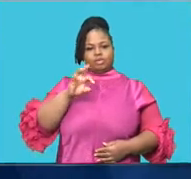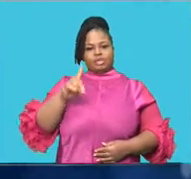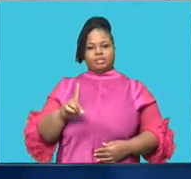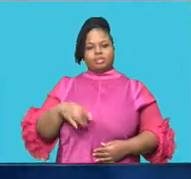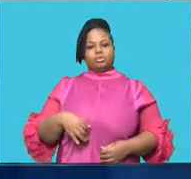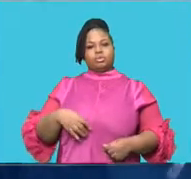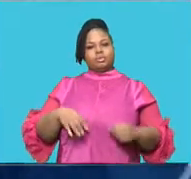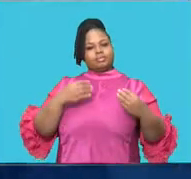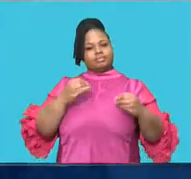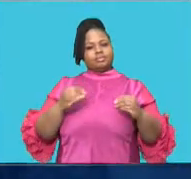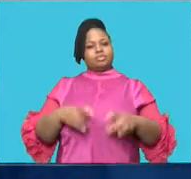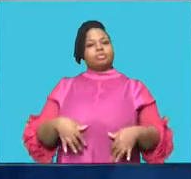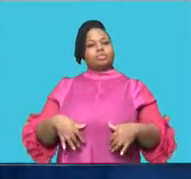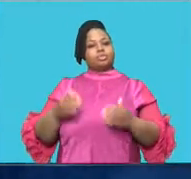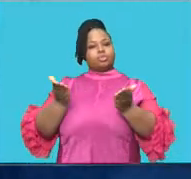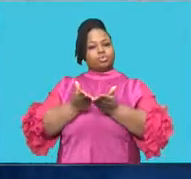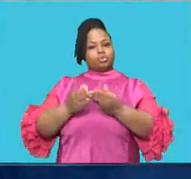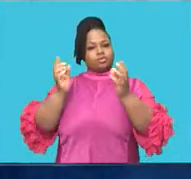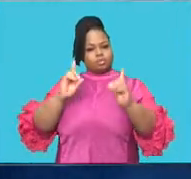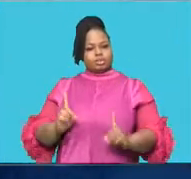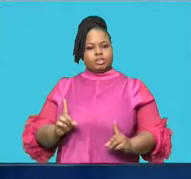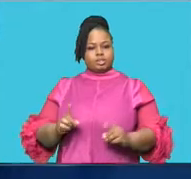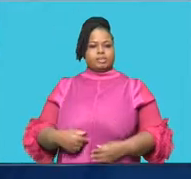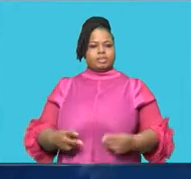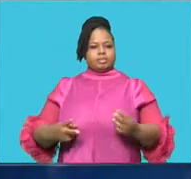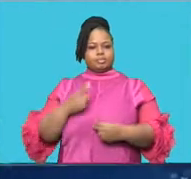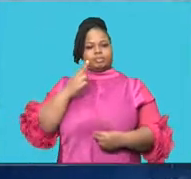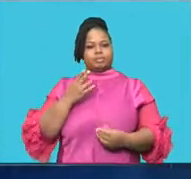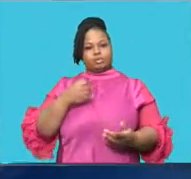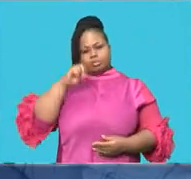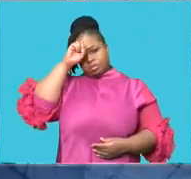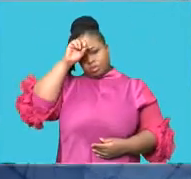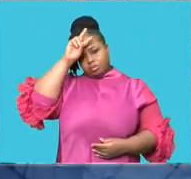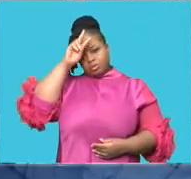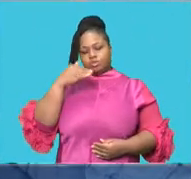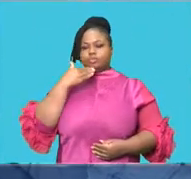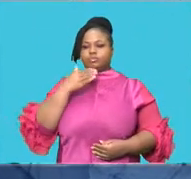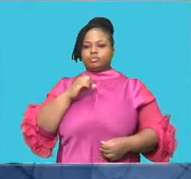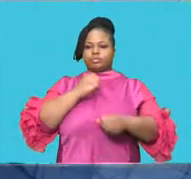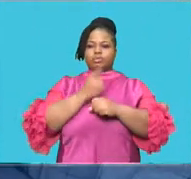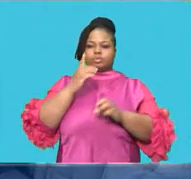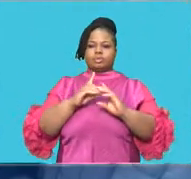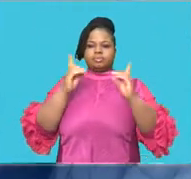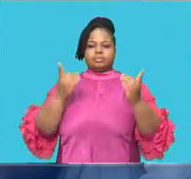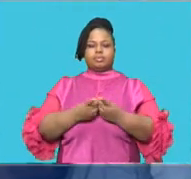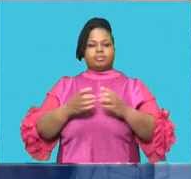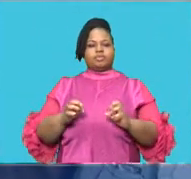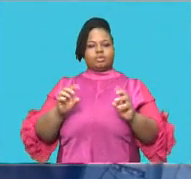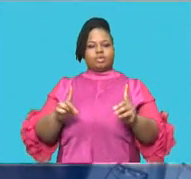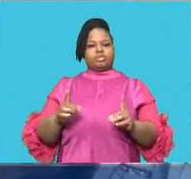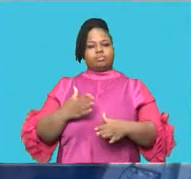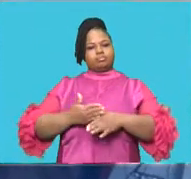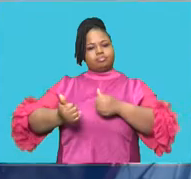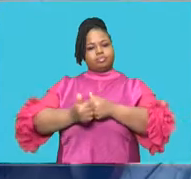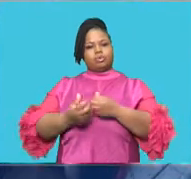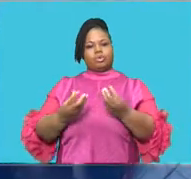and Entrepreneurship Schools of Specialization is opened in Boxburg by the Khaoteng Department of Education in collaboration